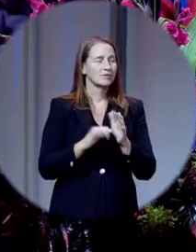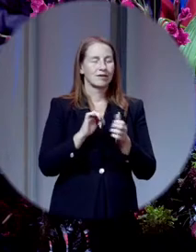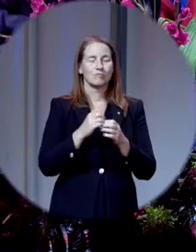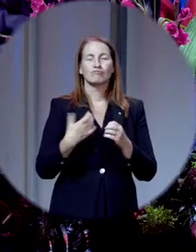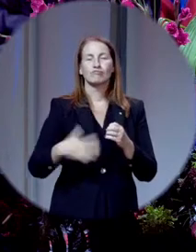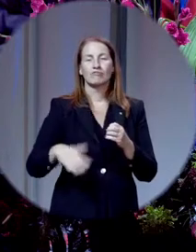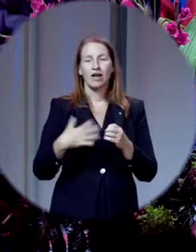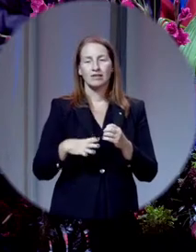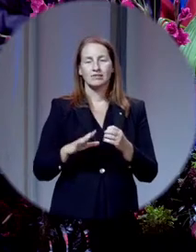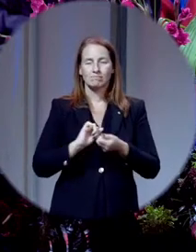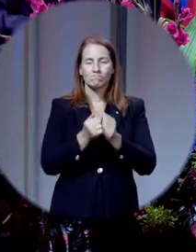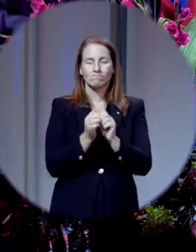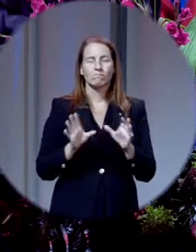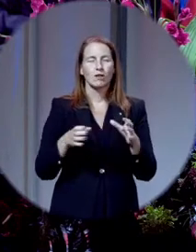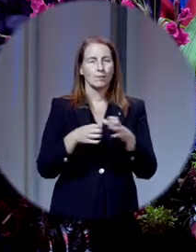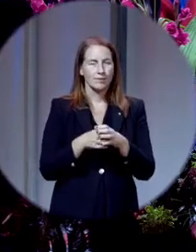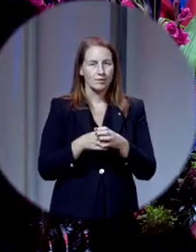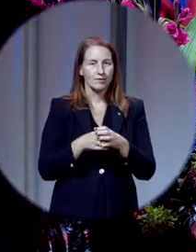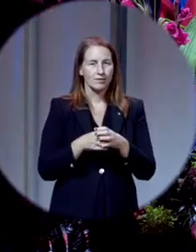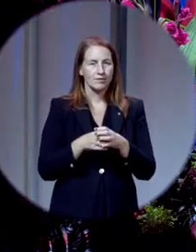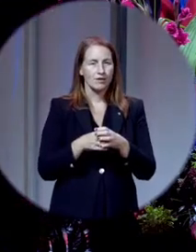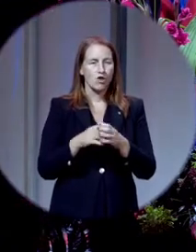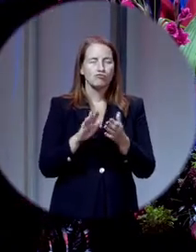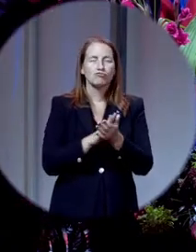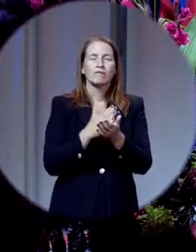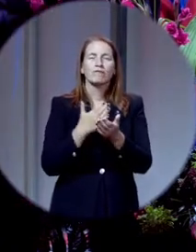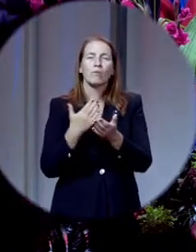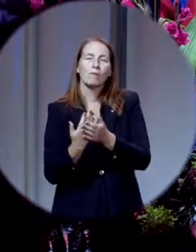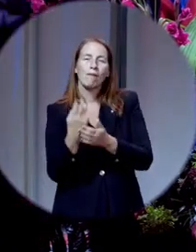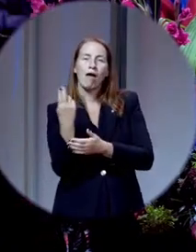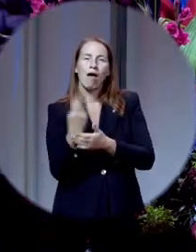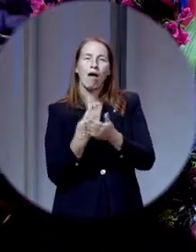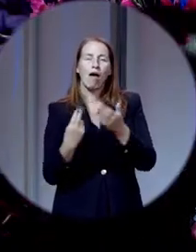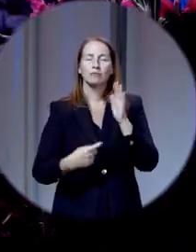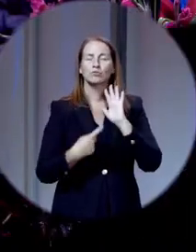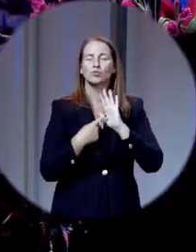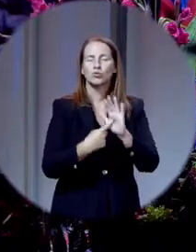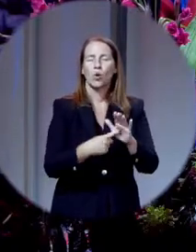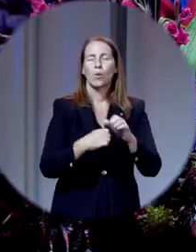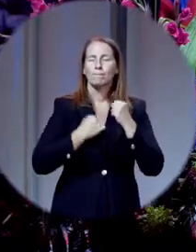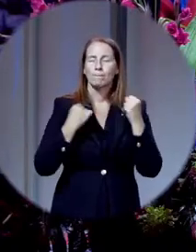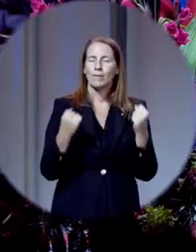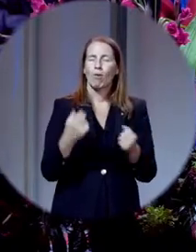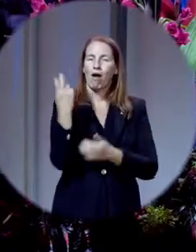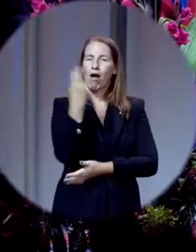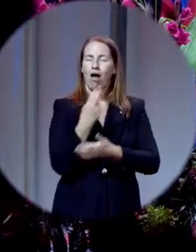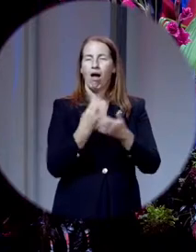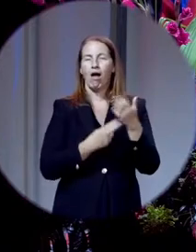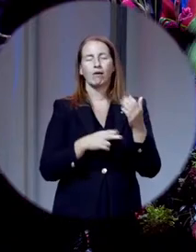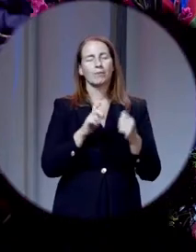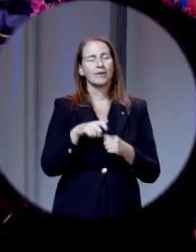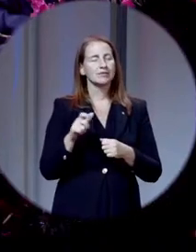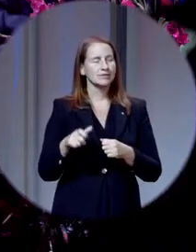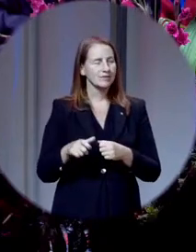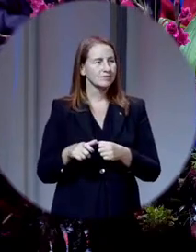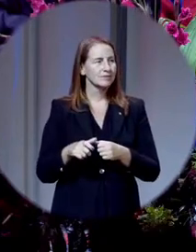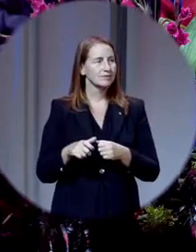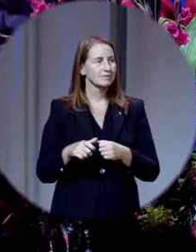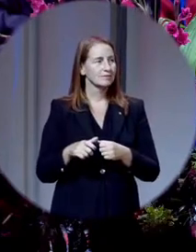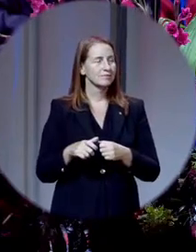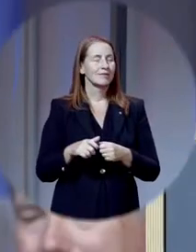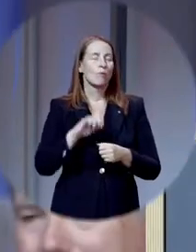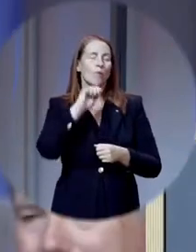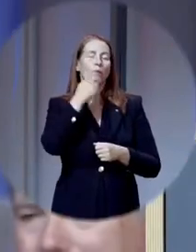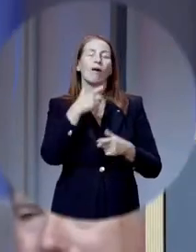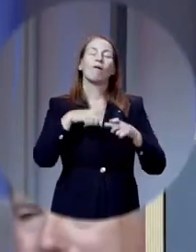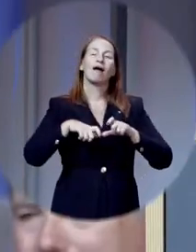transformed and illustrated the transformative power of art and the humanities, something we at the University of Brighton will continue to